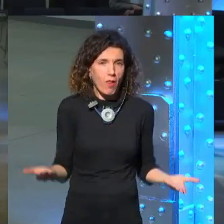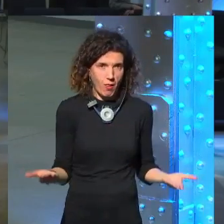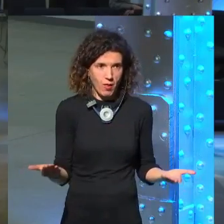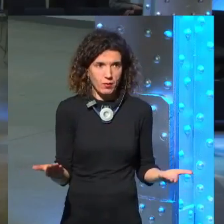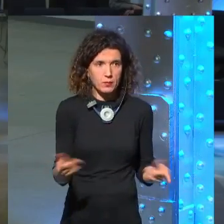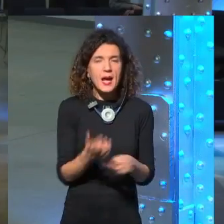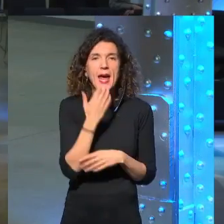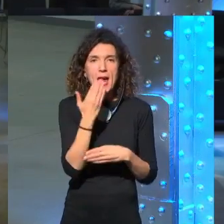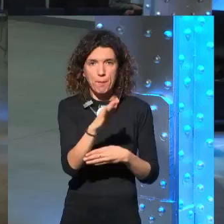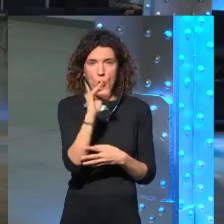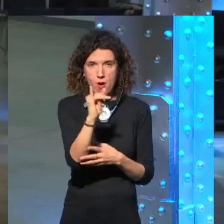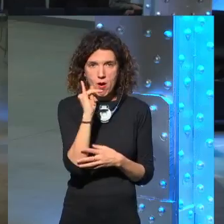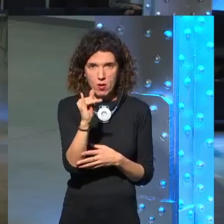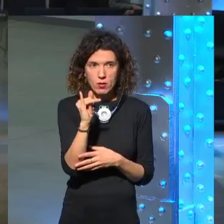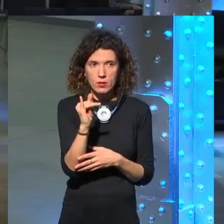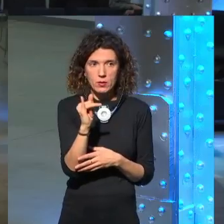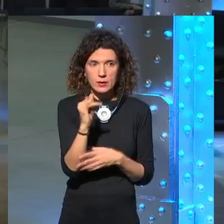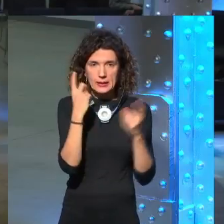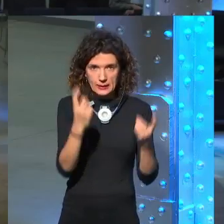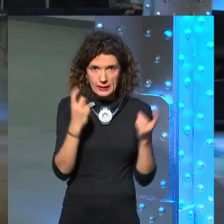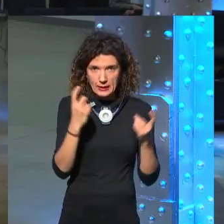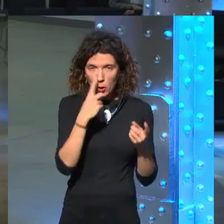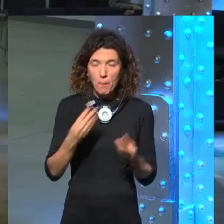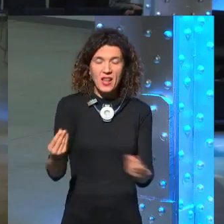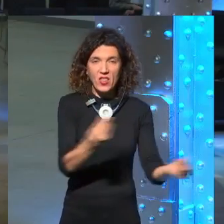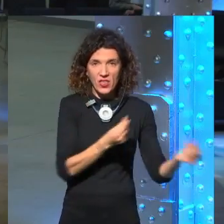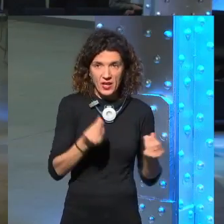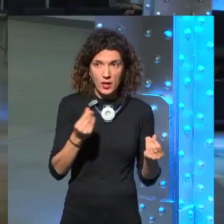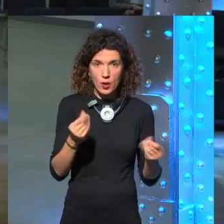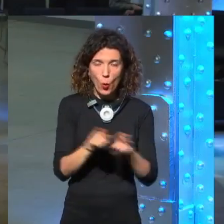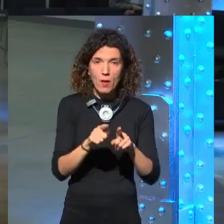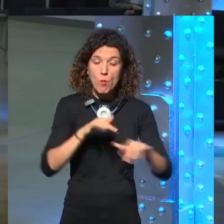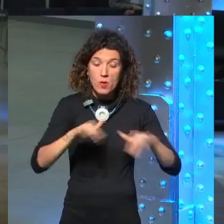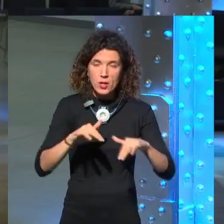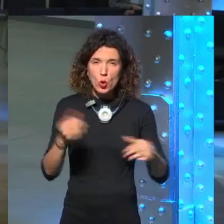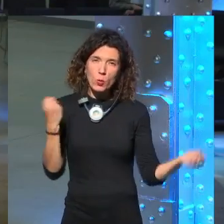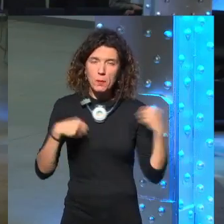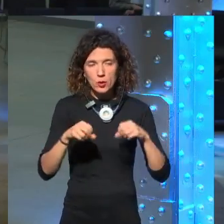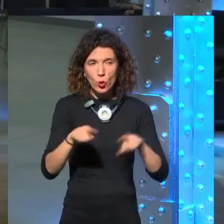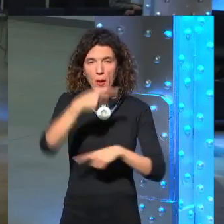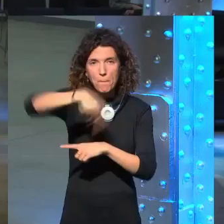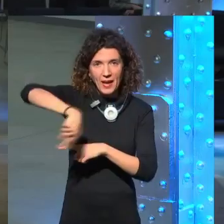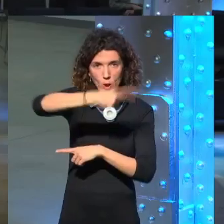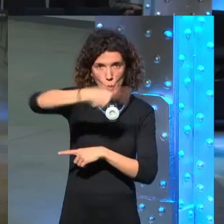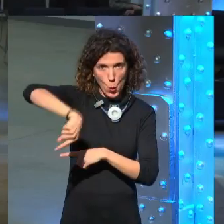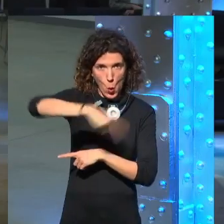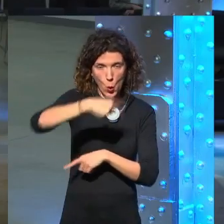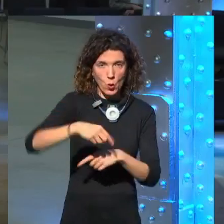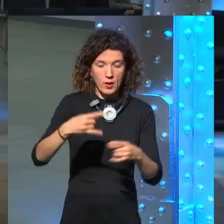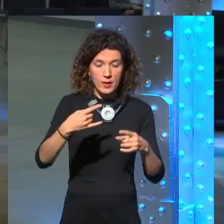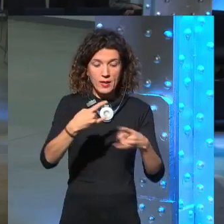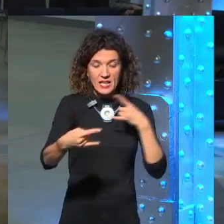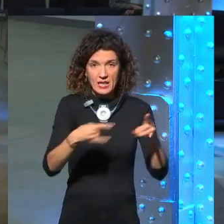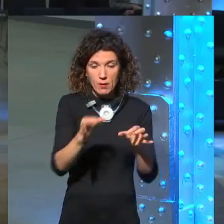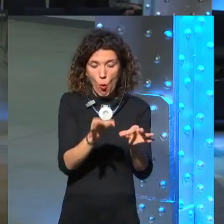example here. You try and predict. This is a pendulum with 3 magnets. You try and predict which magnet you think